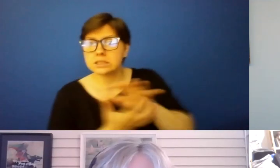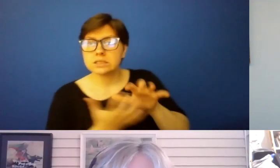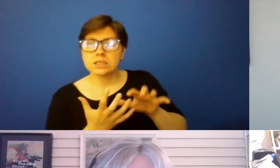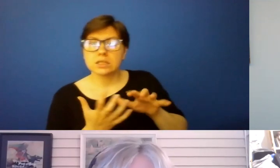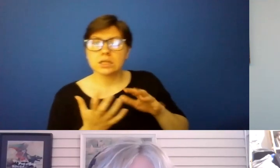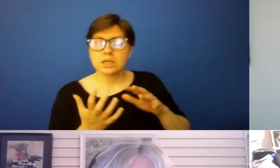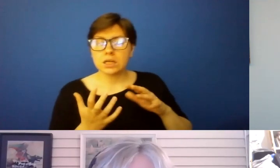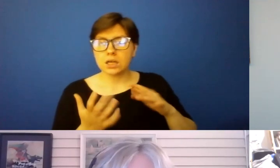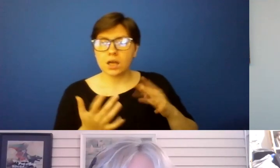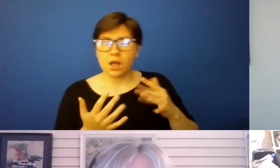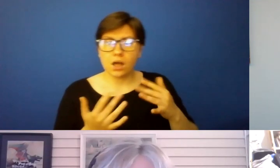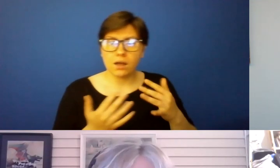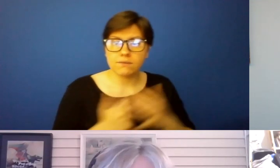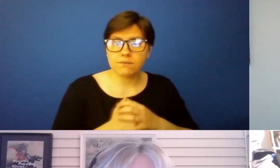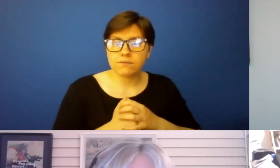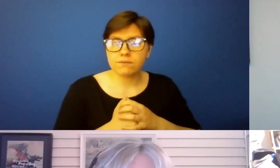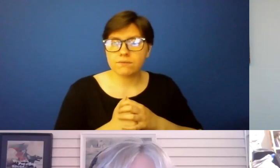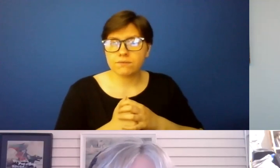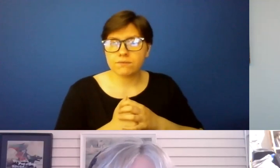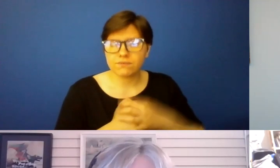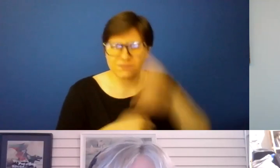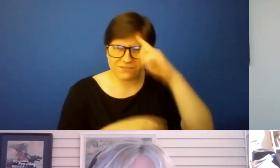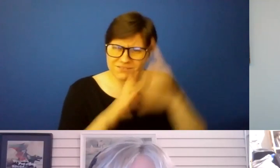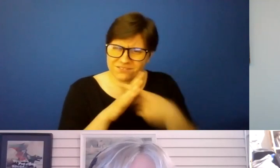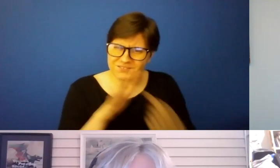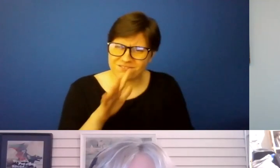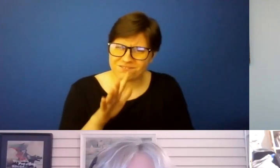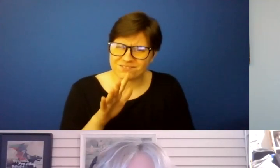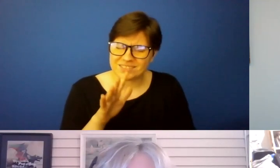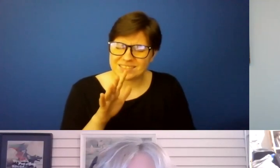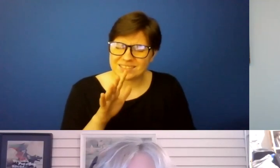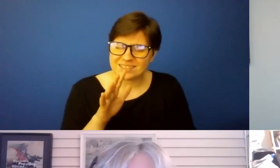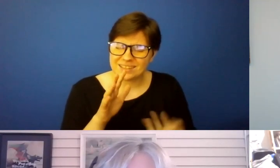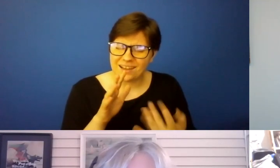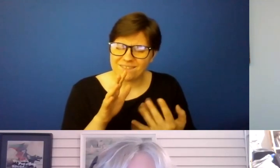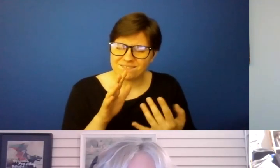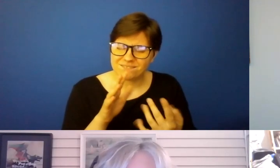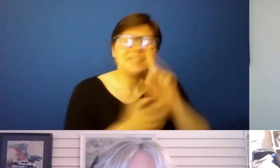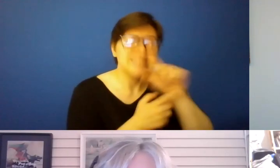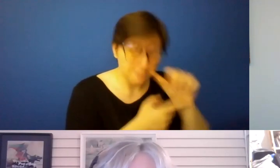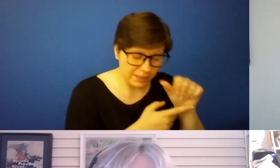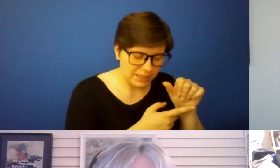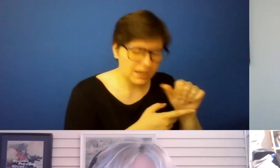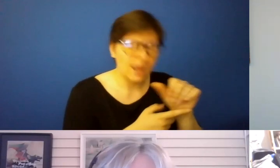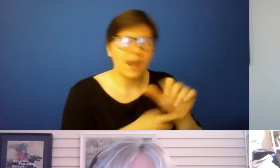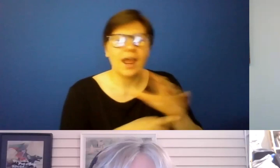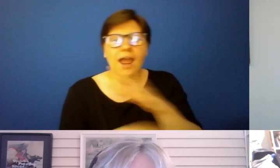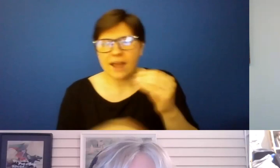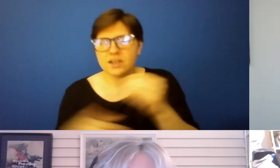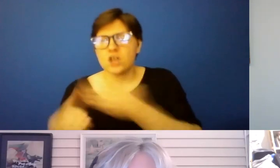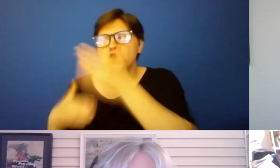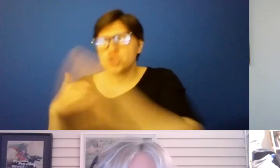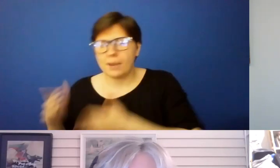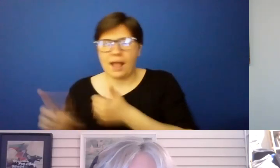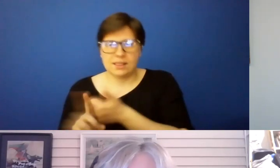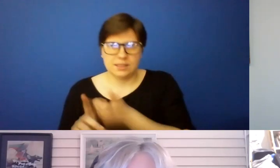of, I lost my train of thought, of disability and terminality.